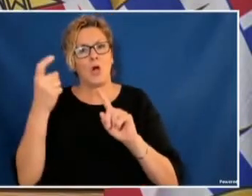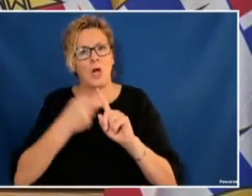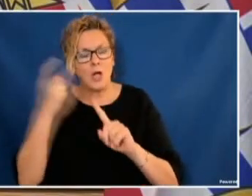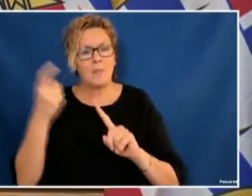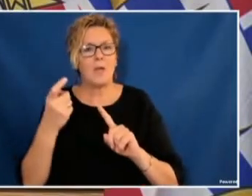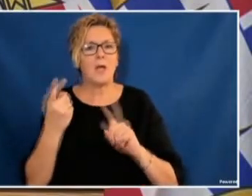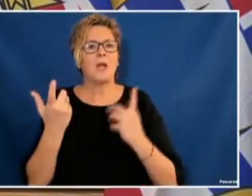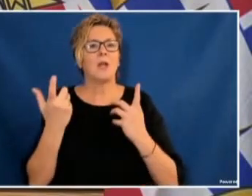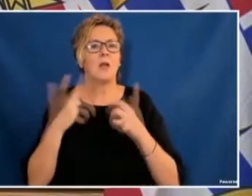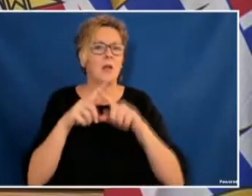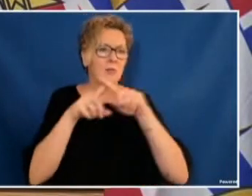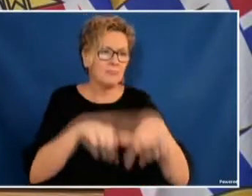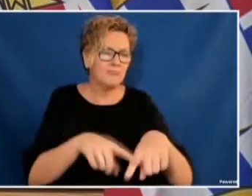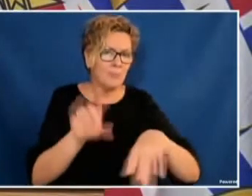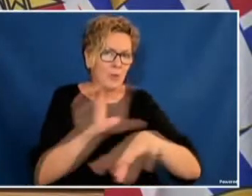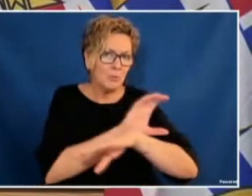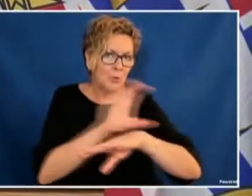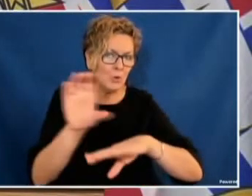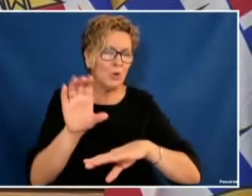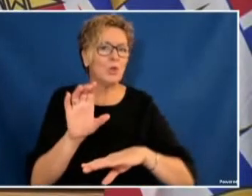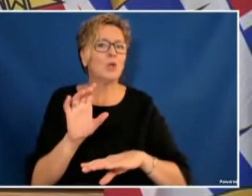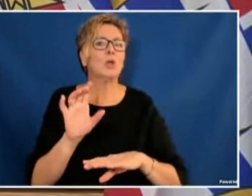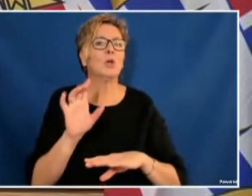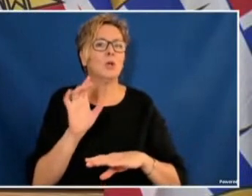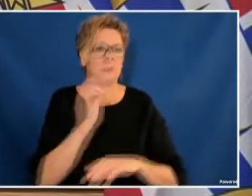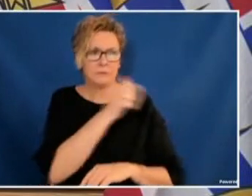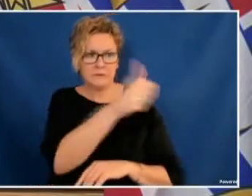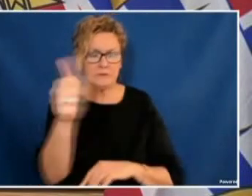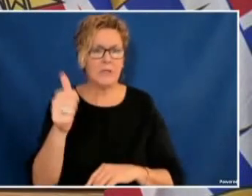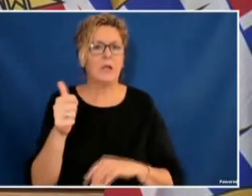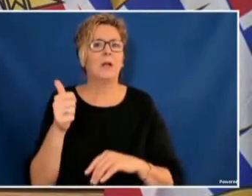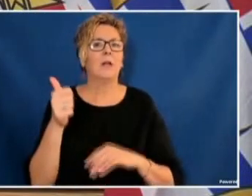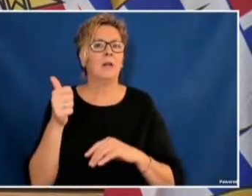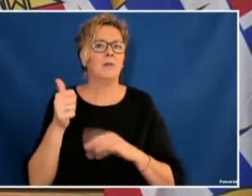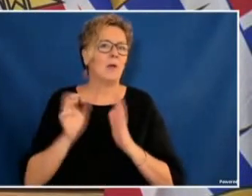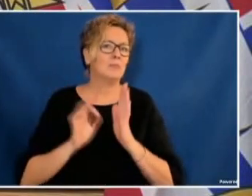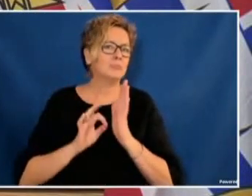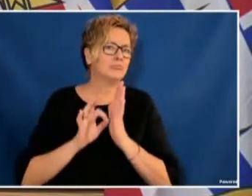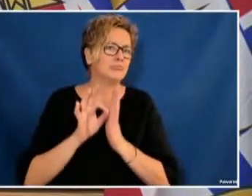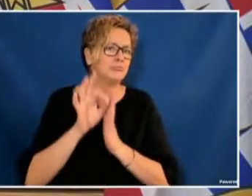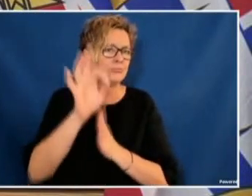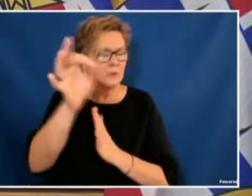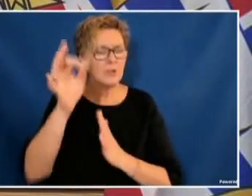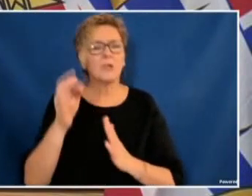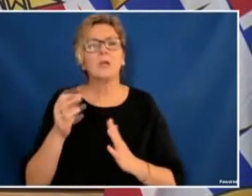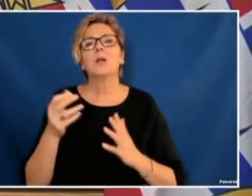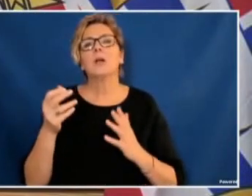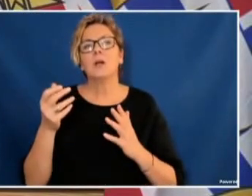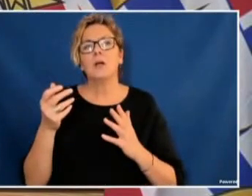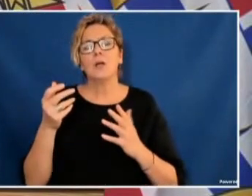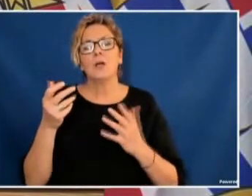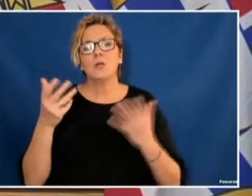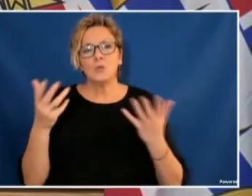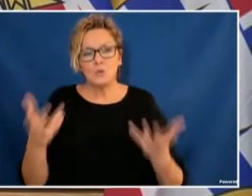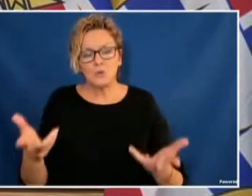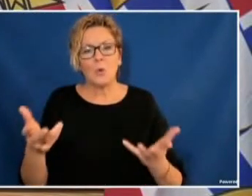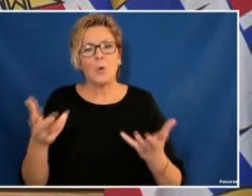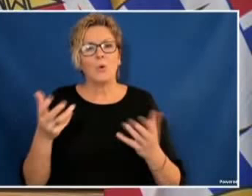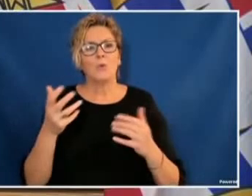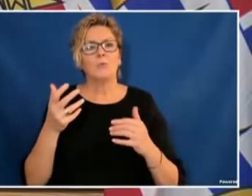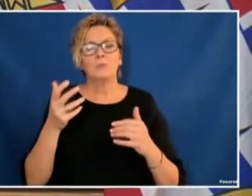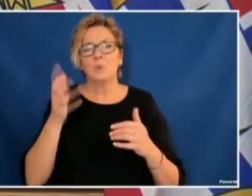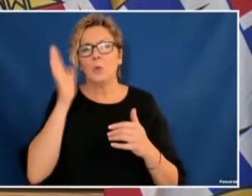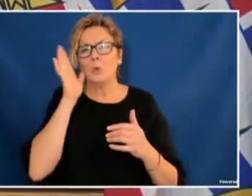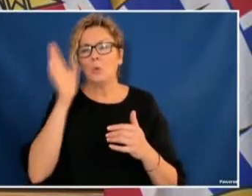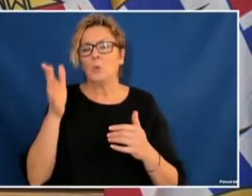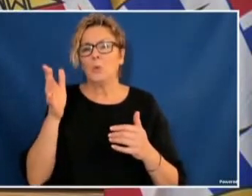into the middle of this second wave. So many of the usual ways that we make those important connections with our families,